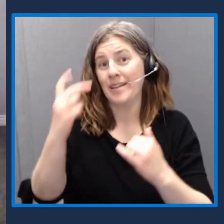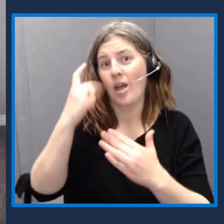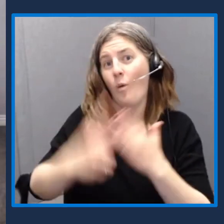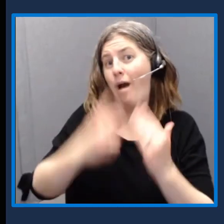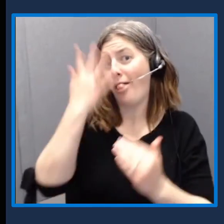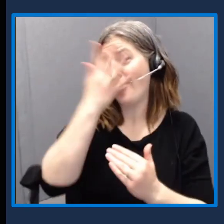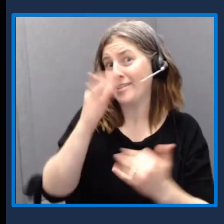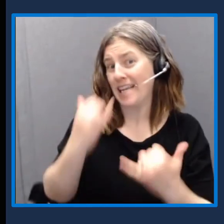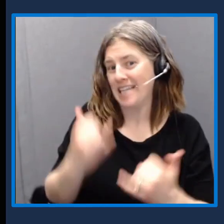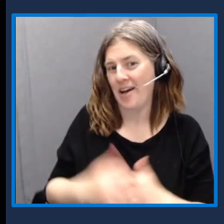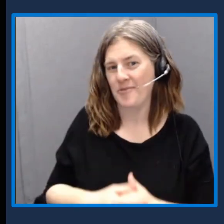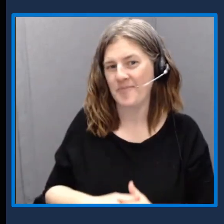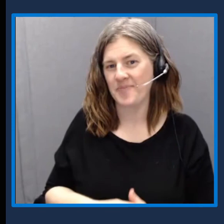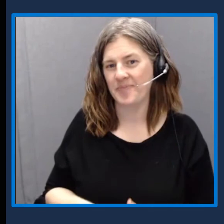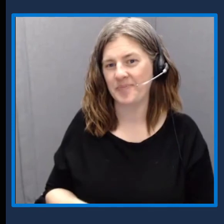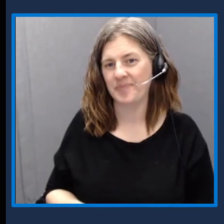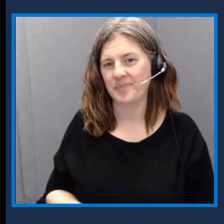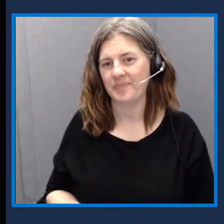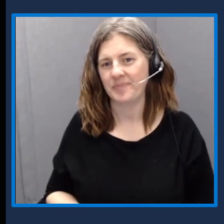now.